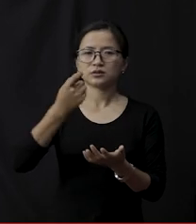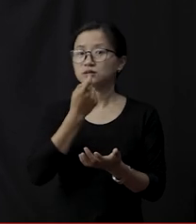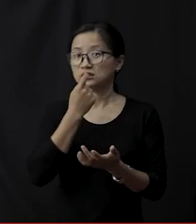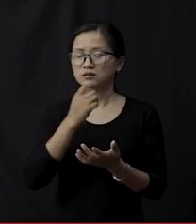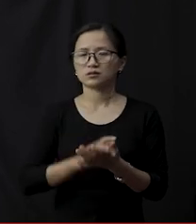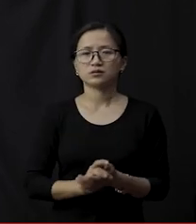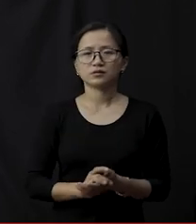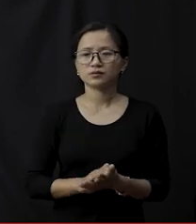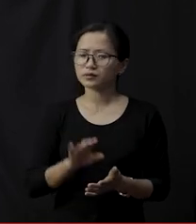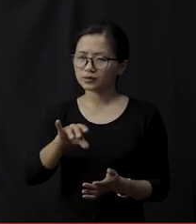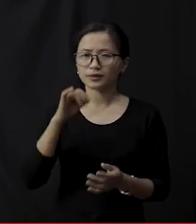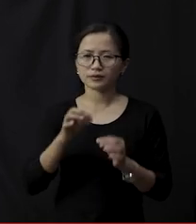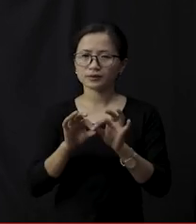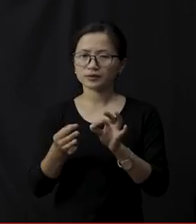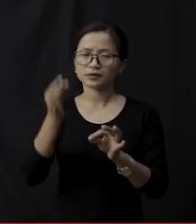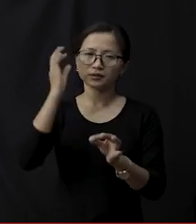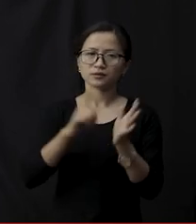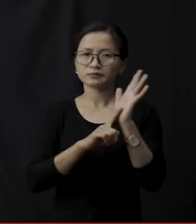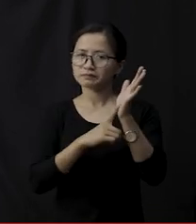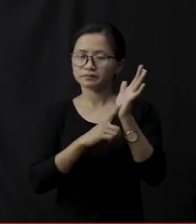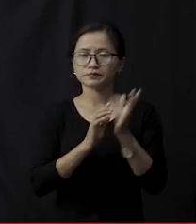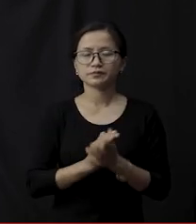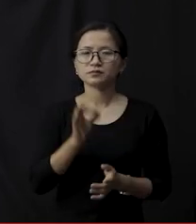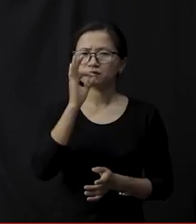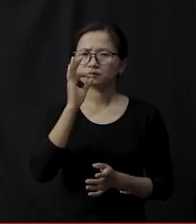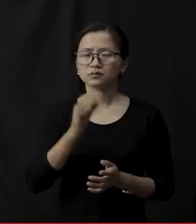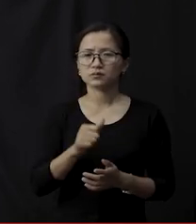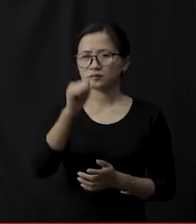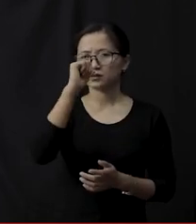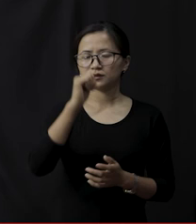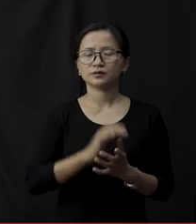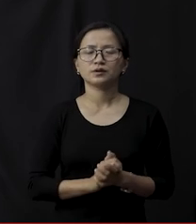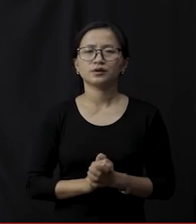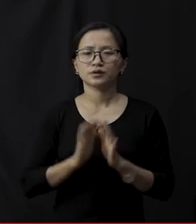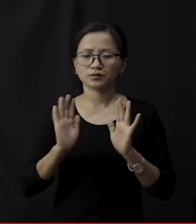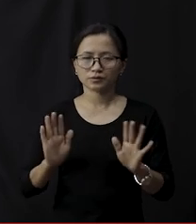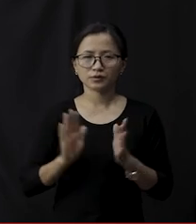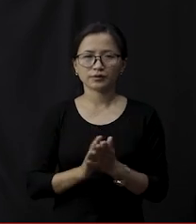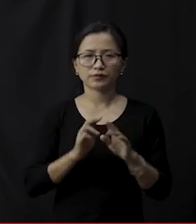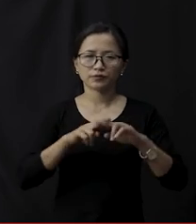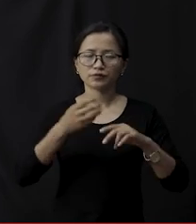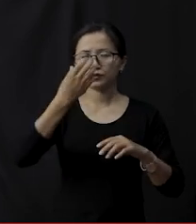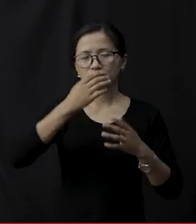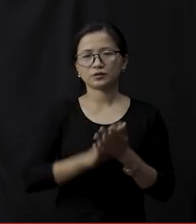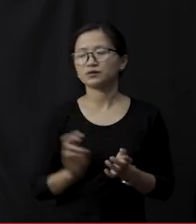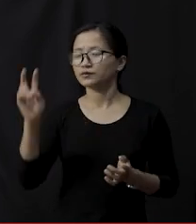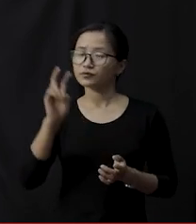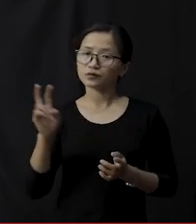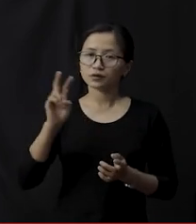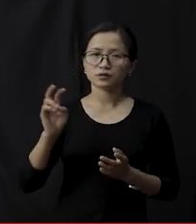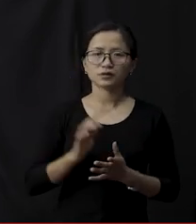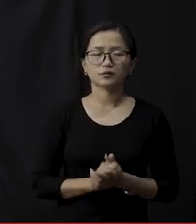we get a tea leaf. Students, we also get fruits and vegetables,